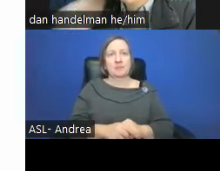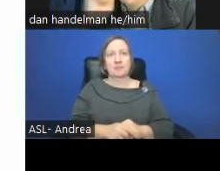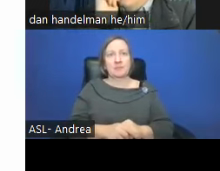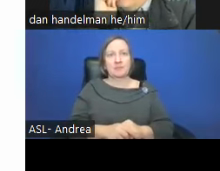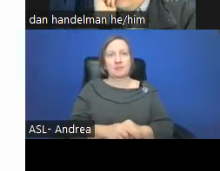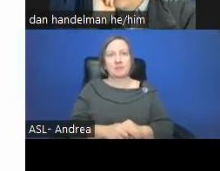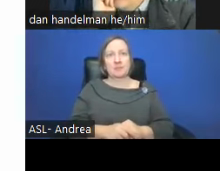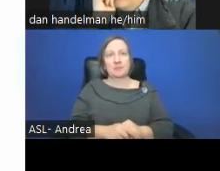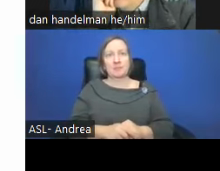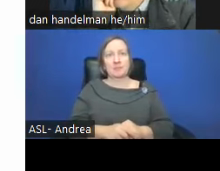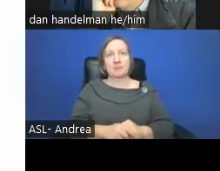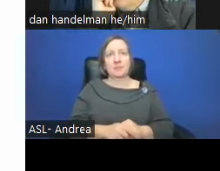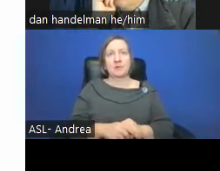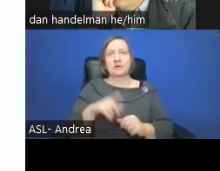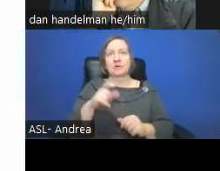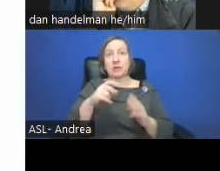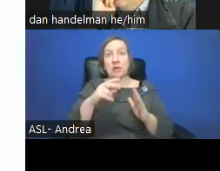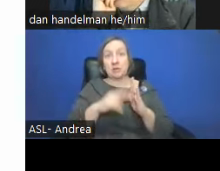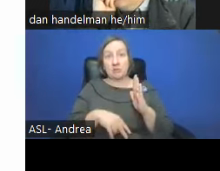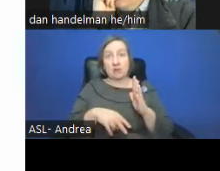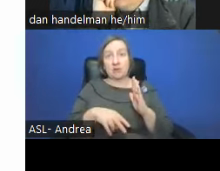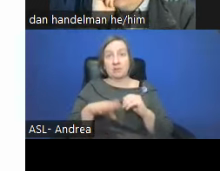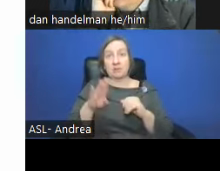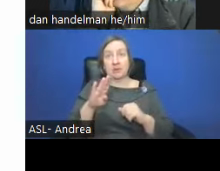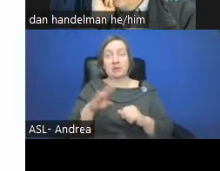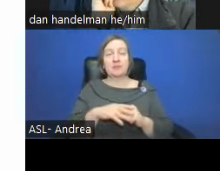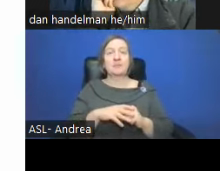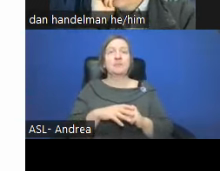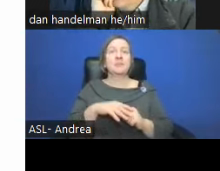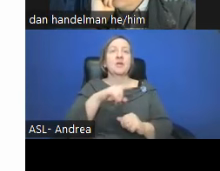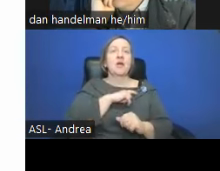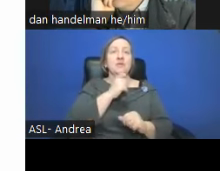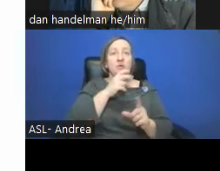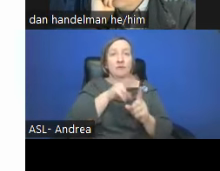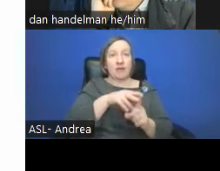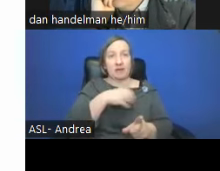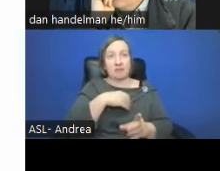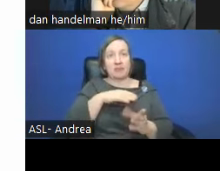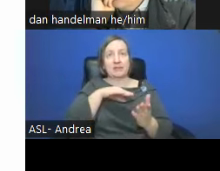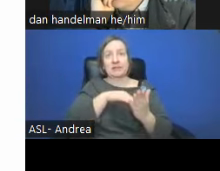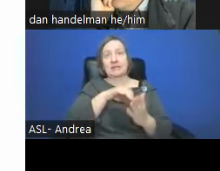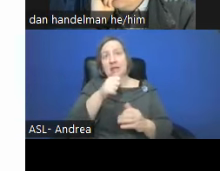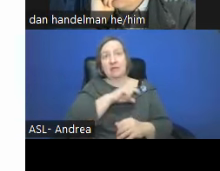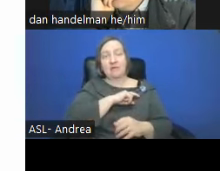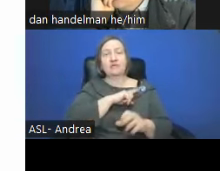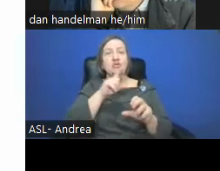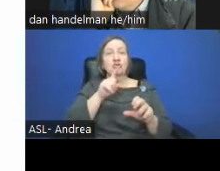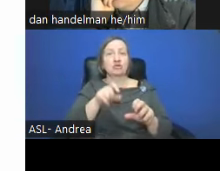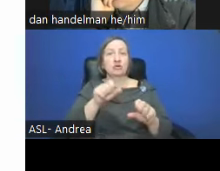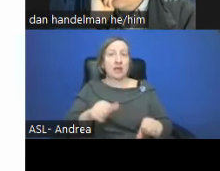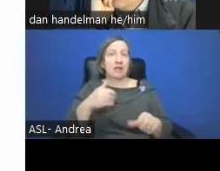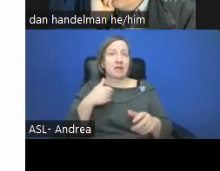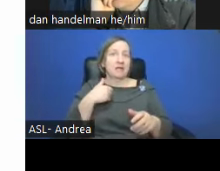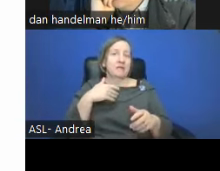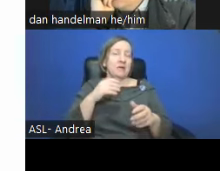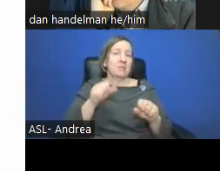Should I go ahead and read B? Yes, please. Okay. Officers who file complaints against other officers should have the ability to ask the board